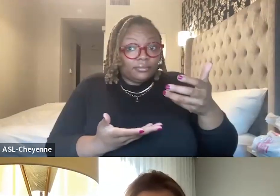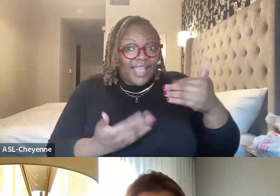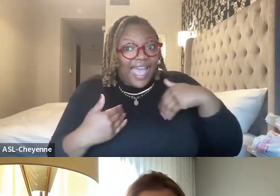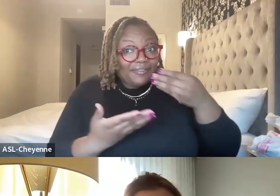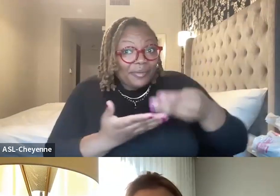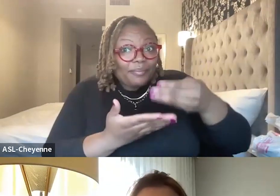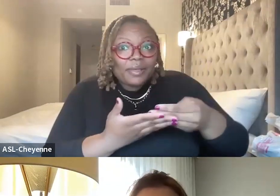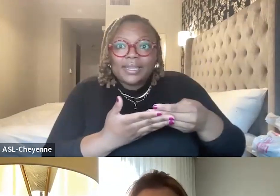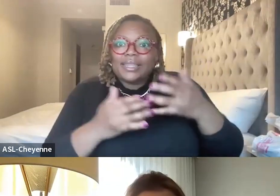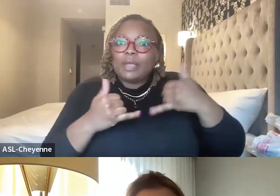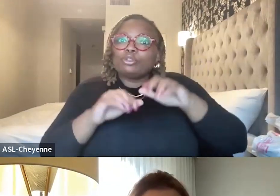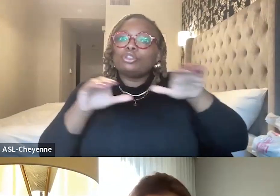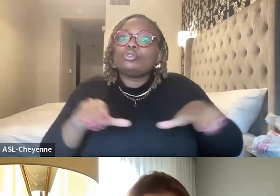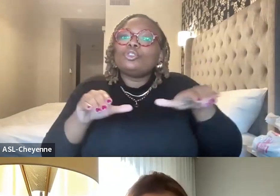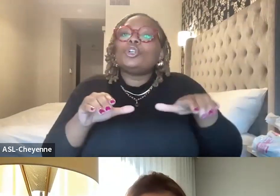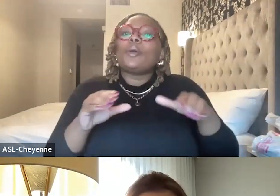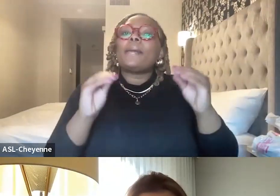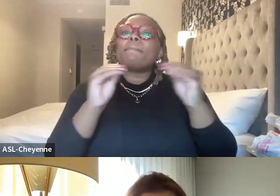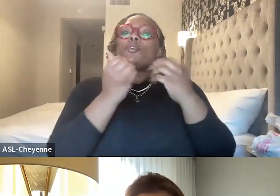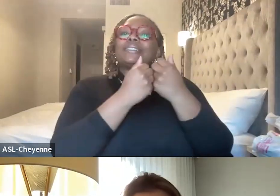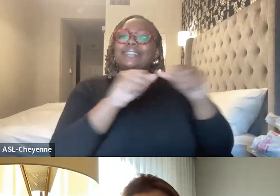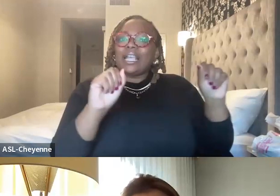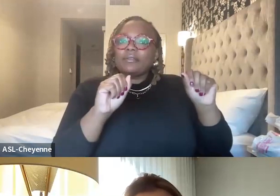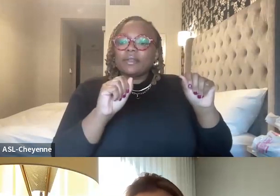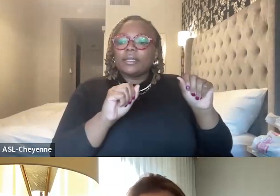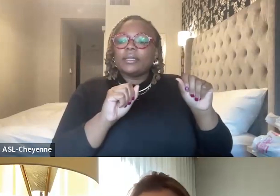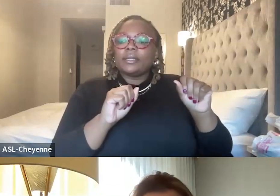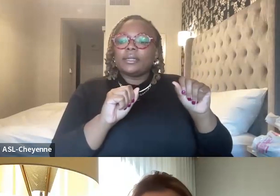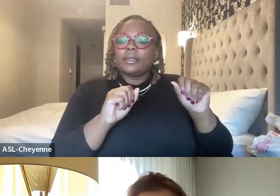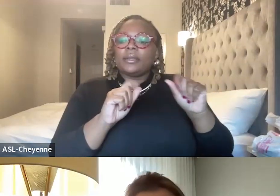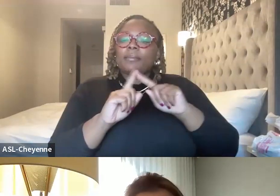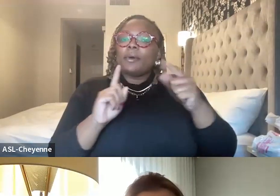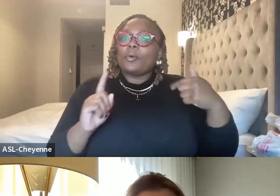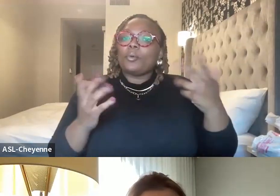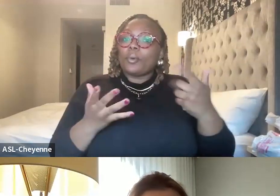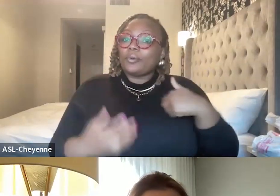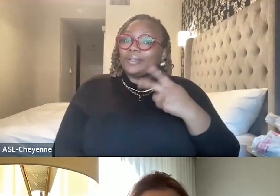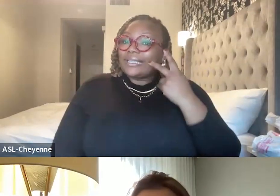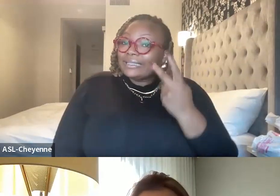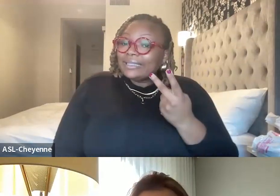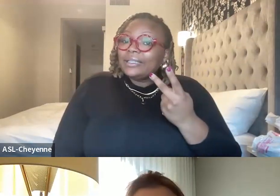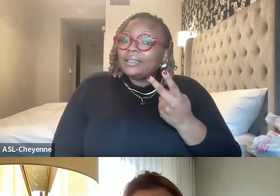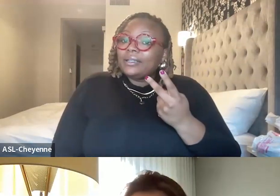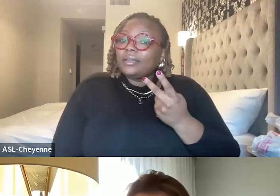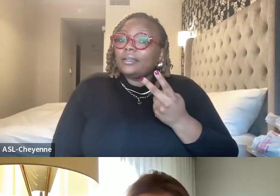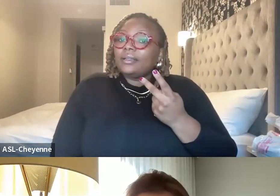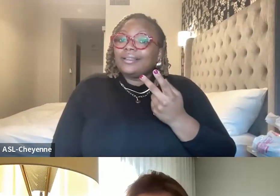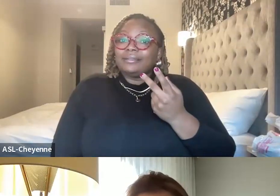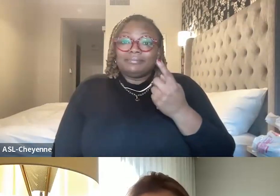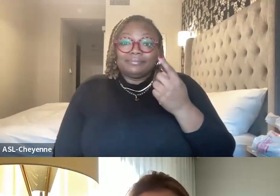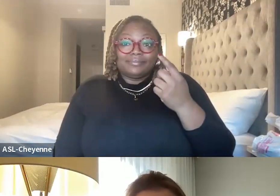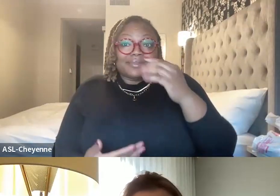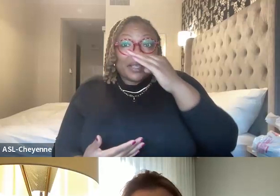do it in more secure way. But what we see that the Black